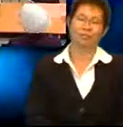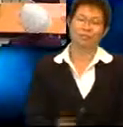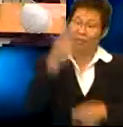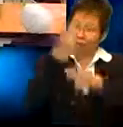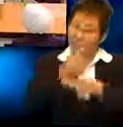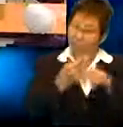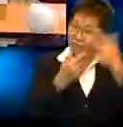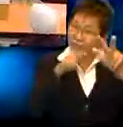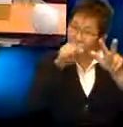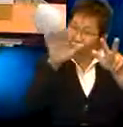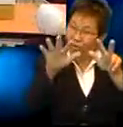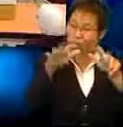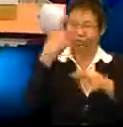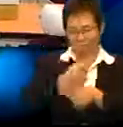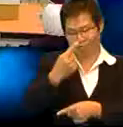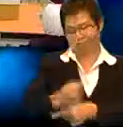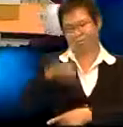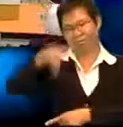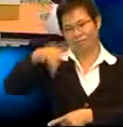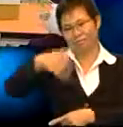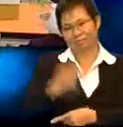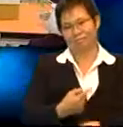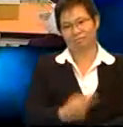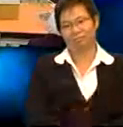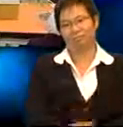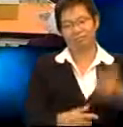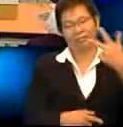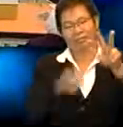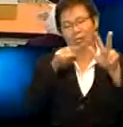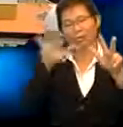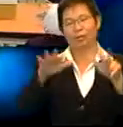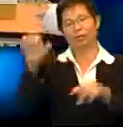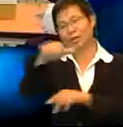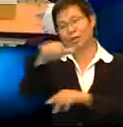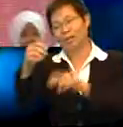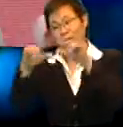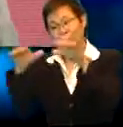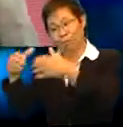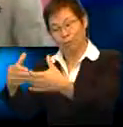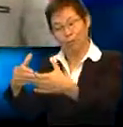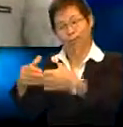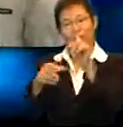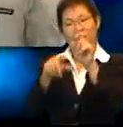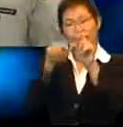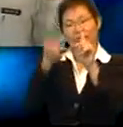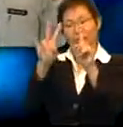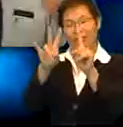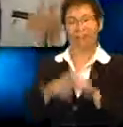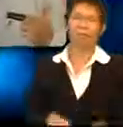13.5. Correct? 13.5? Yes. 13.5. The other group